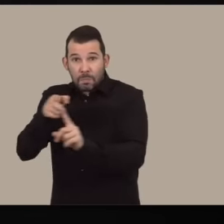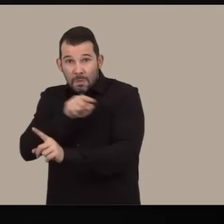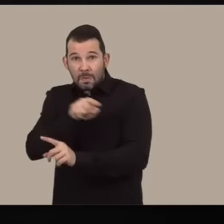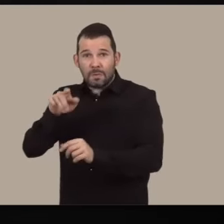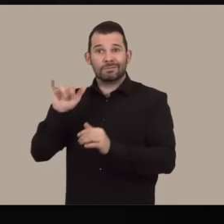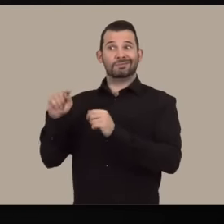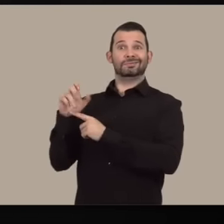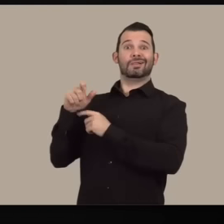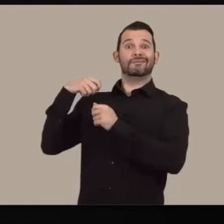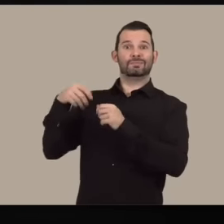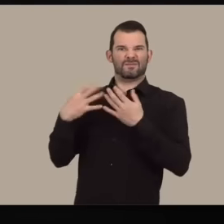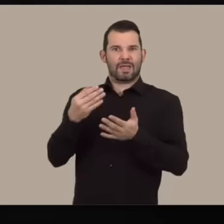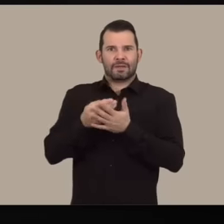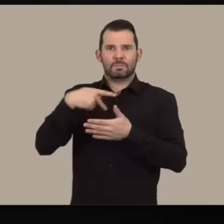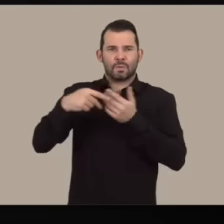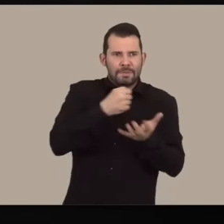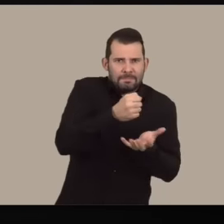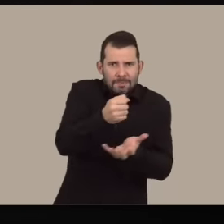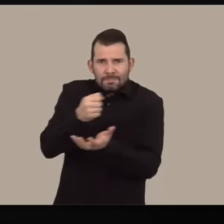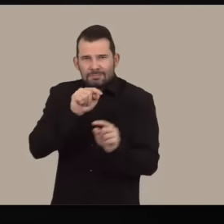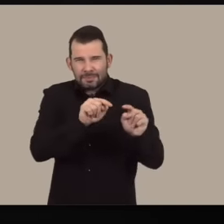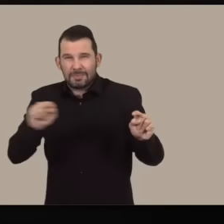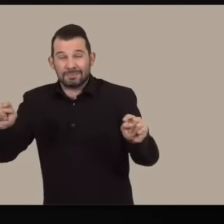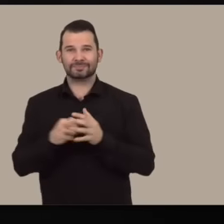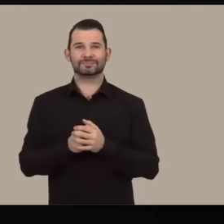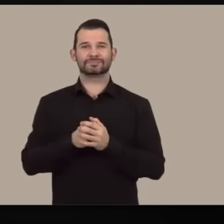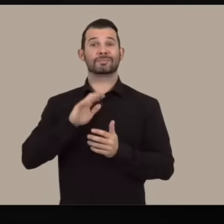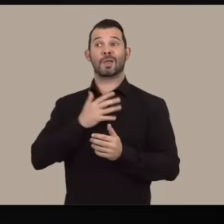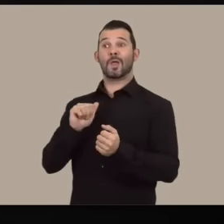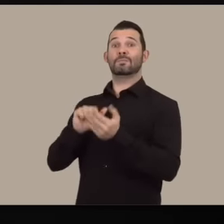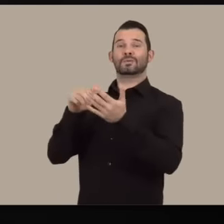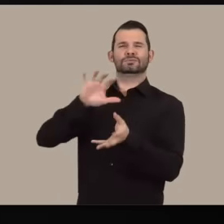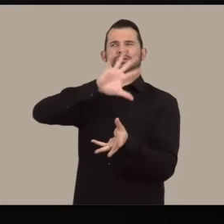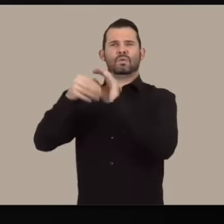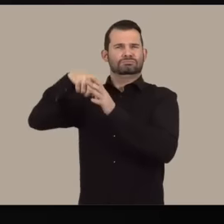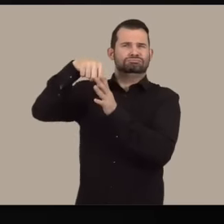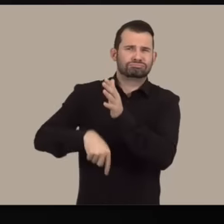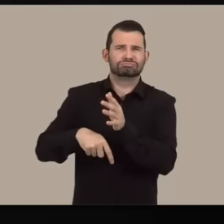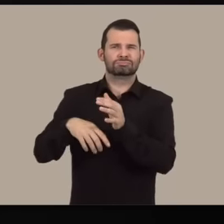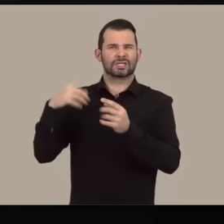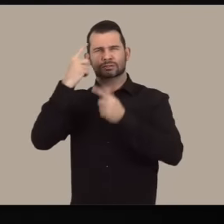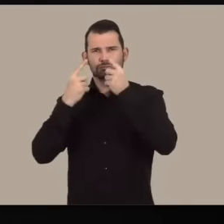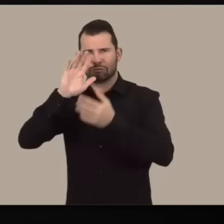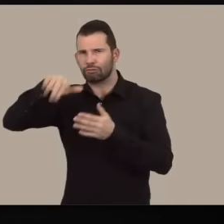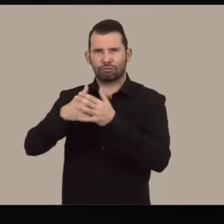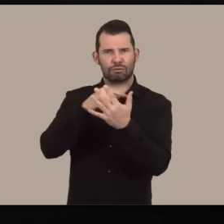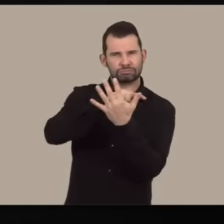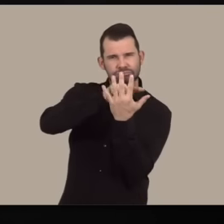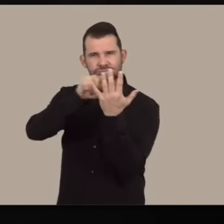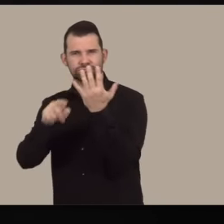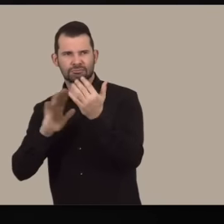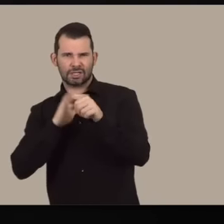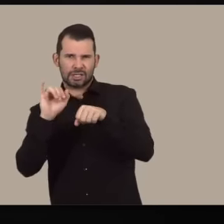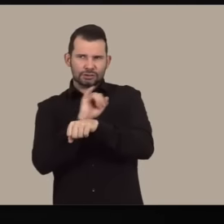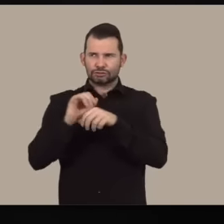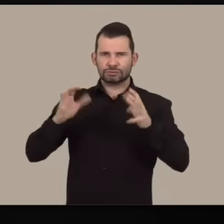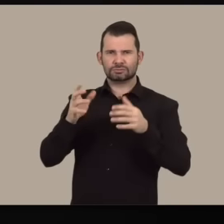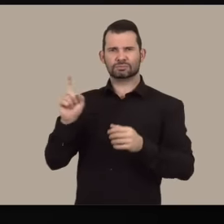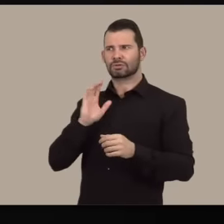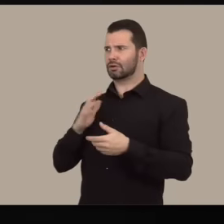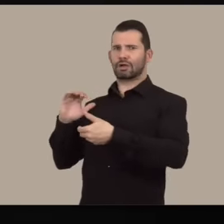contact points, that Telefilm provides funding programs. Our approach is holistic, considering all the aspects of